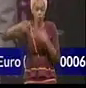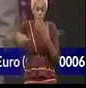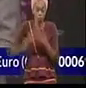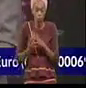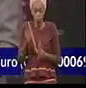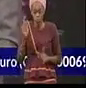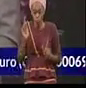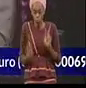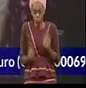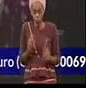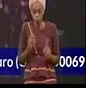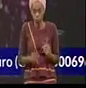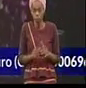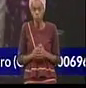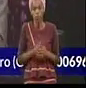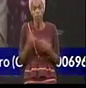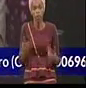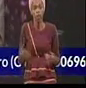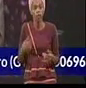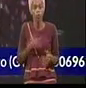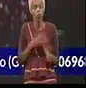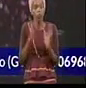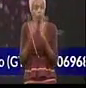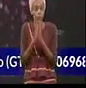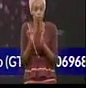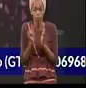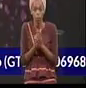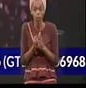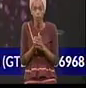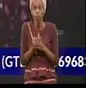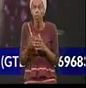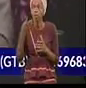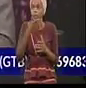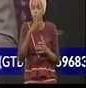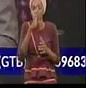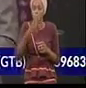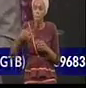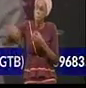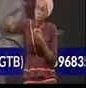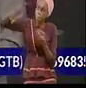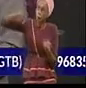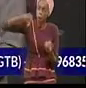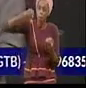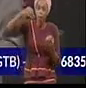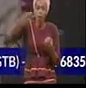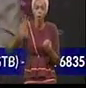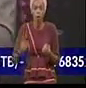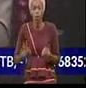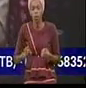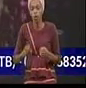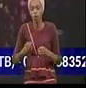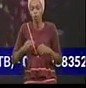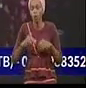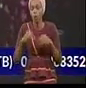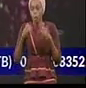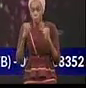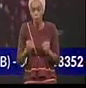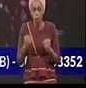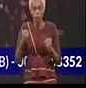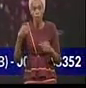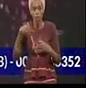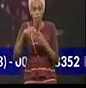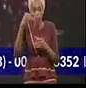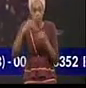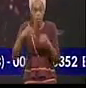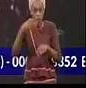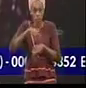end time, there will be outpouring of power. I said there will be outpouring of fire upon the church in this end time,